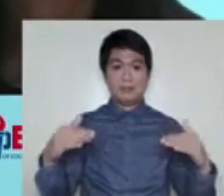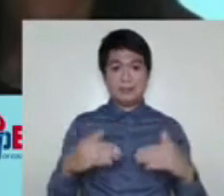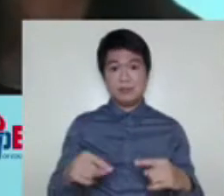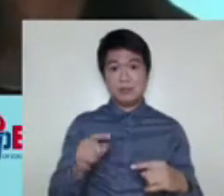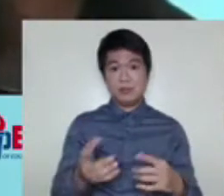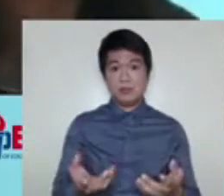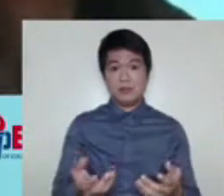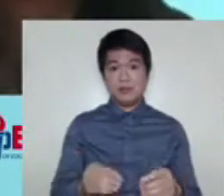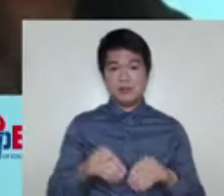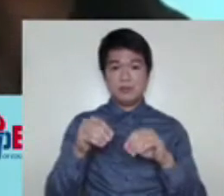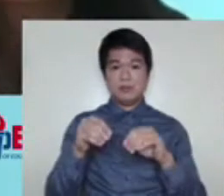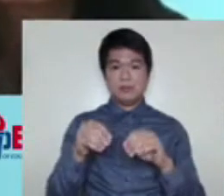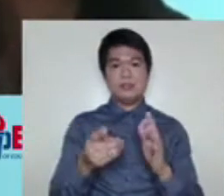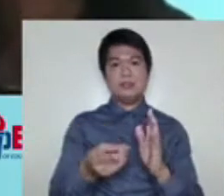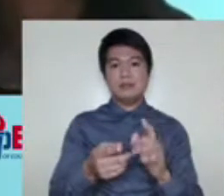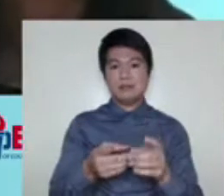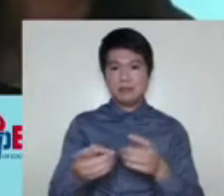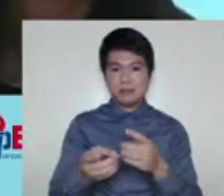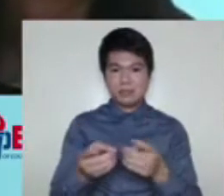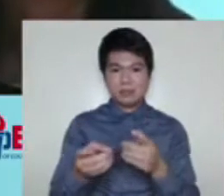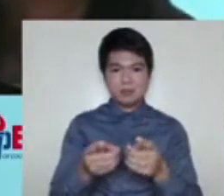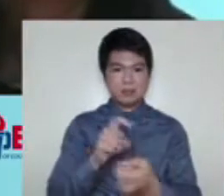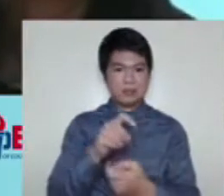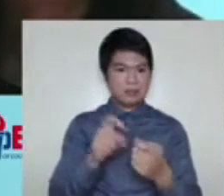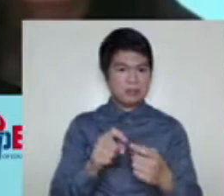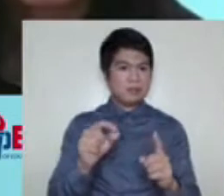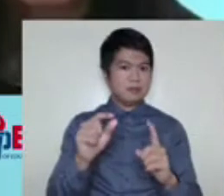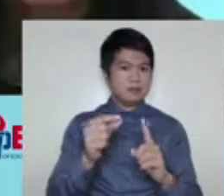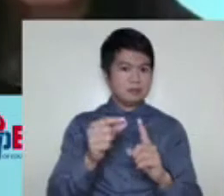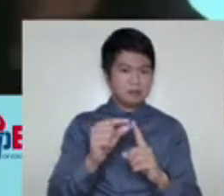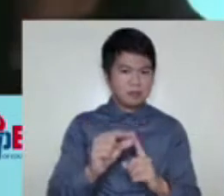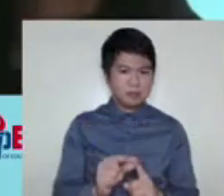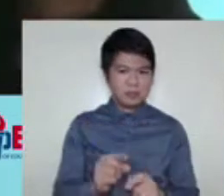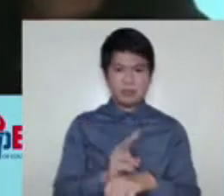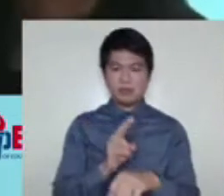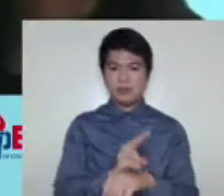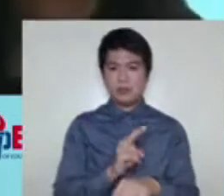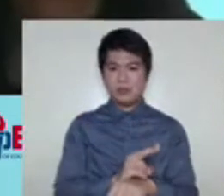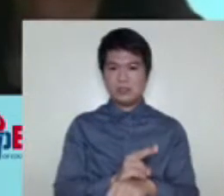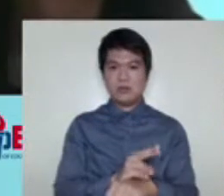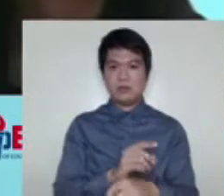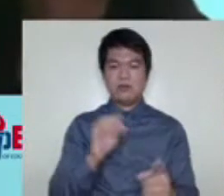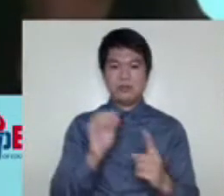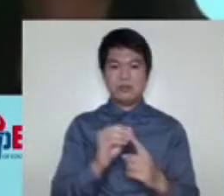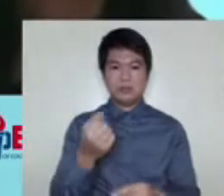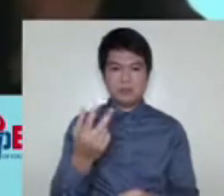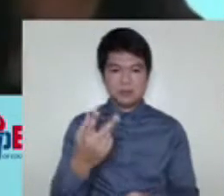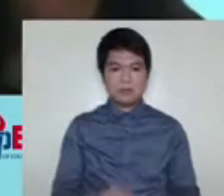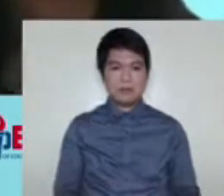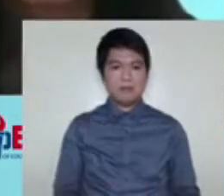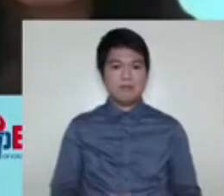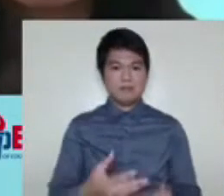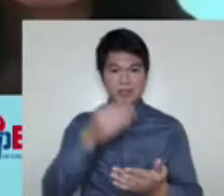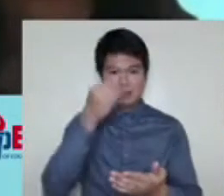the specific terminologies used in Objective 13. So when we say learning environment, that is the classroom and